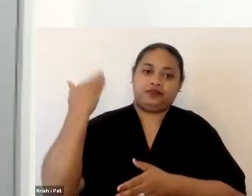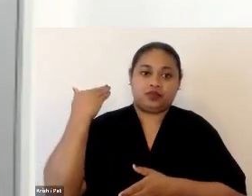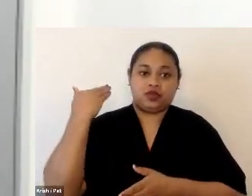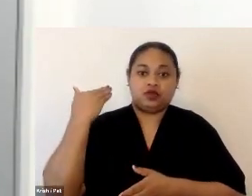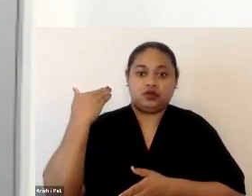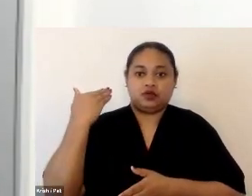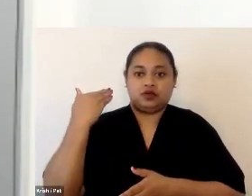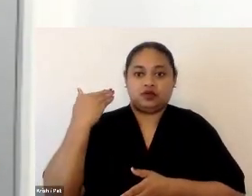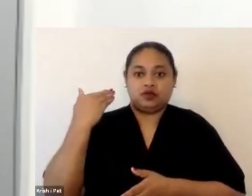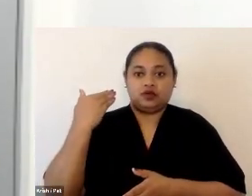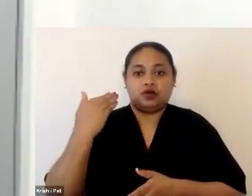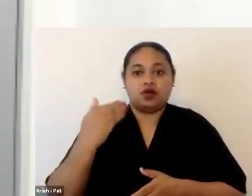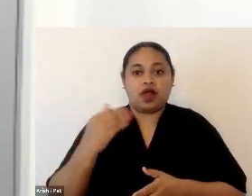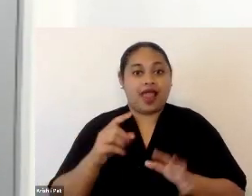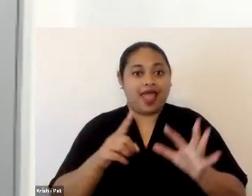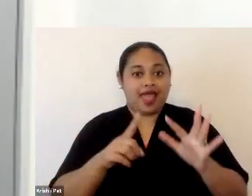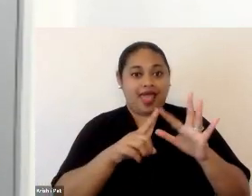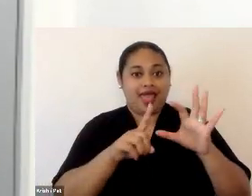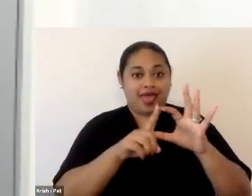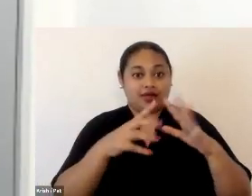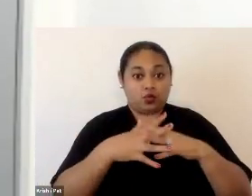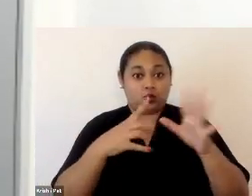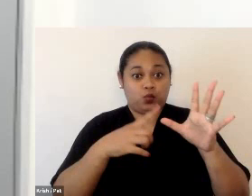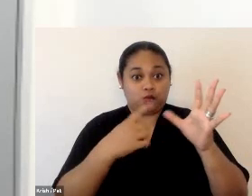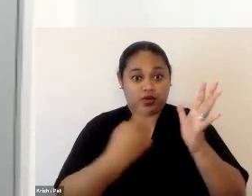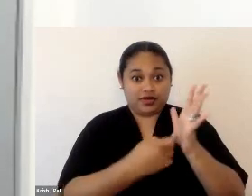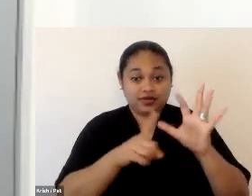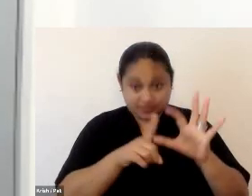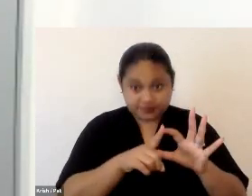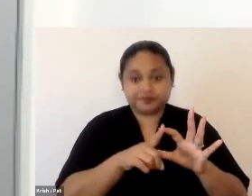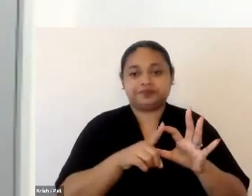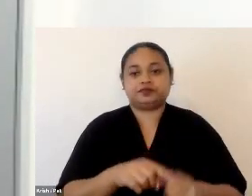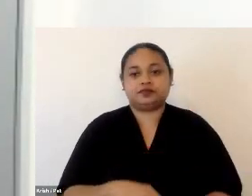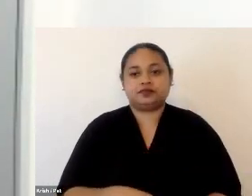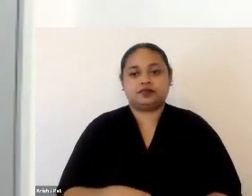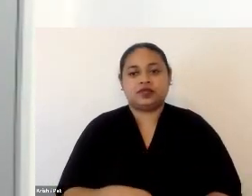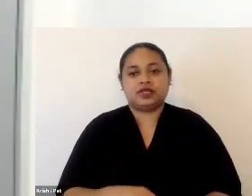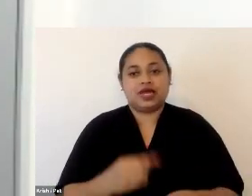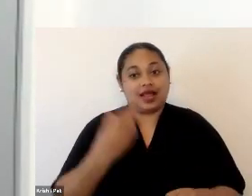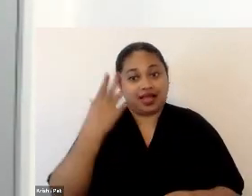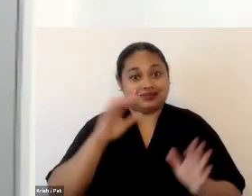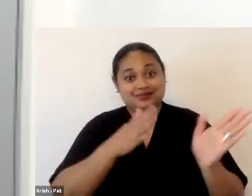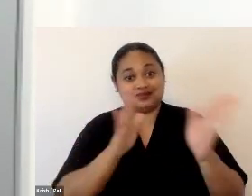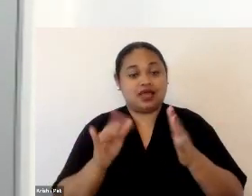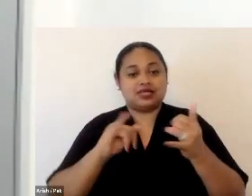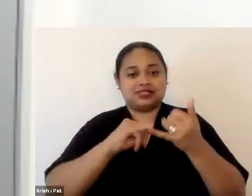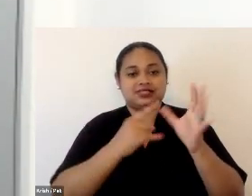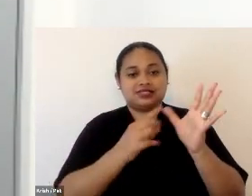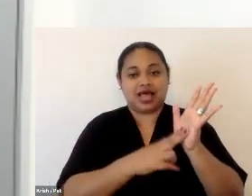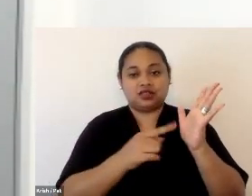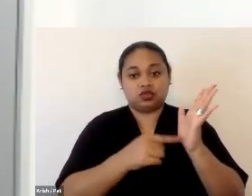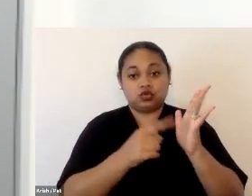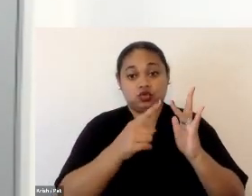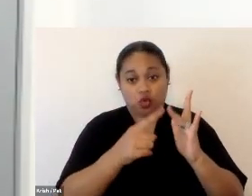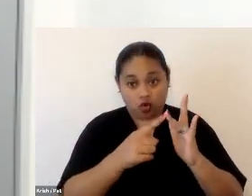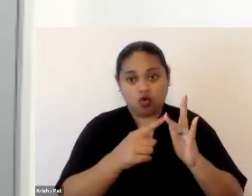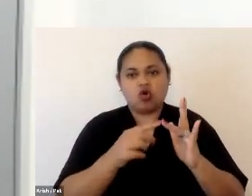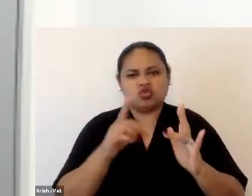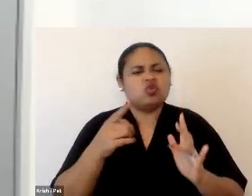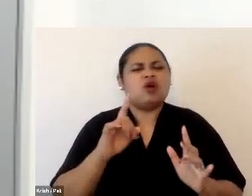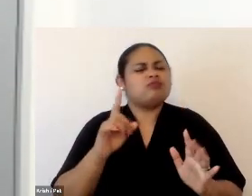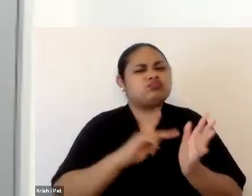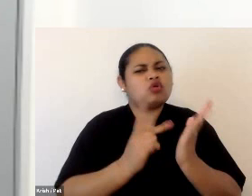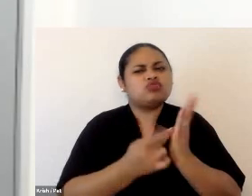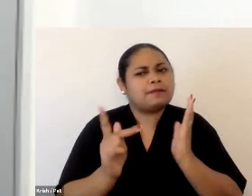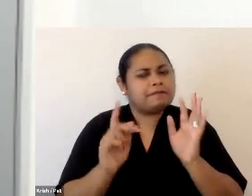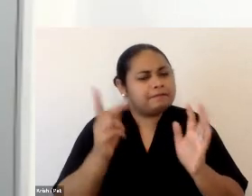Commissioner Edward Santo. And it has been this 3-year project to identify and address the risks to human